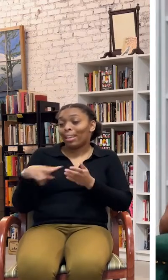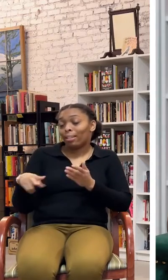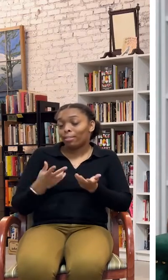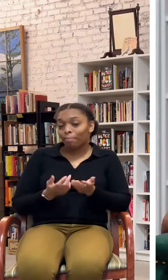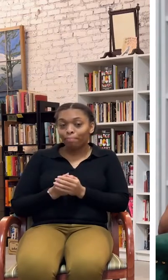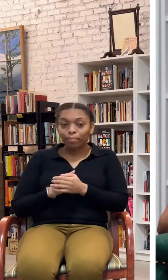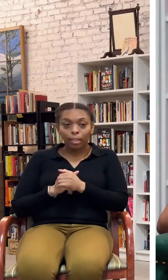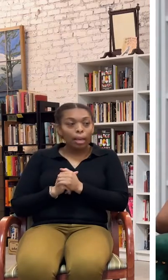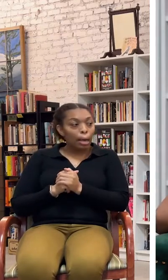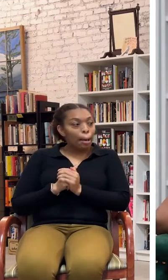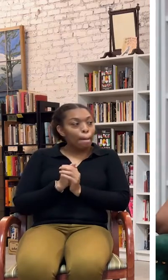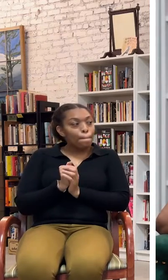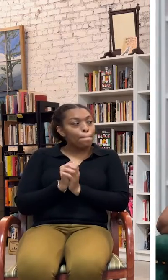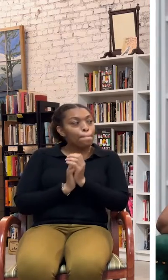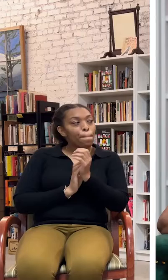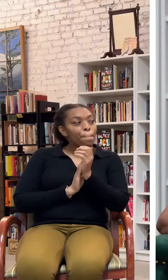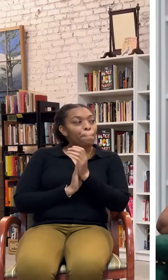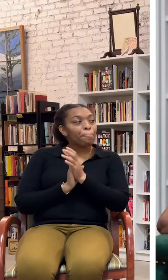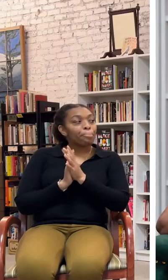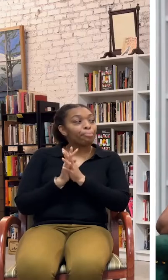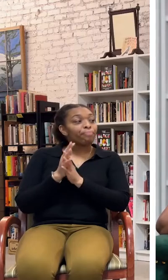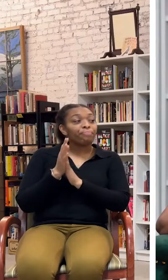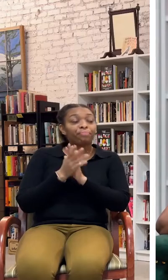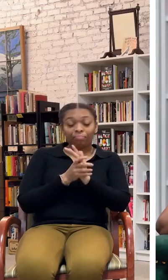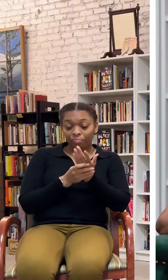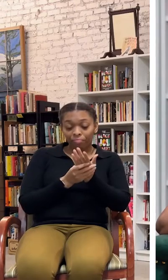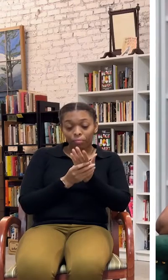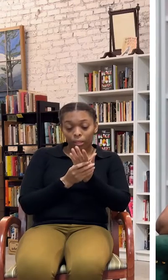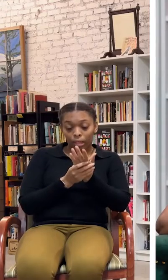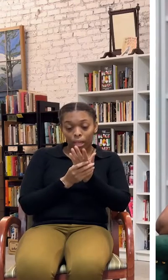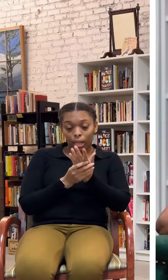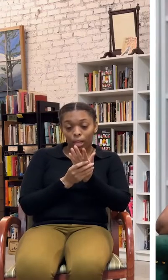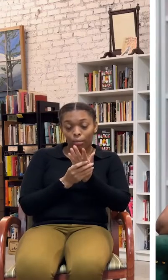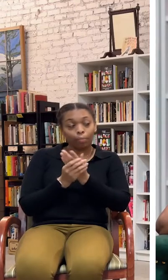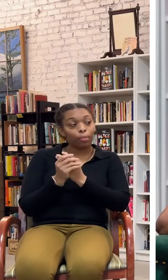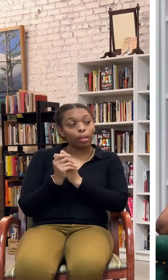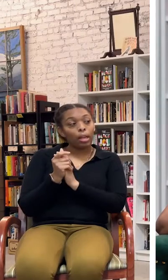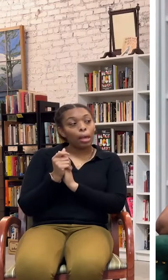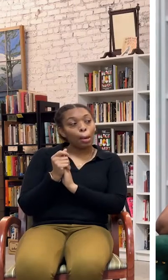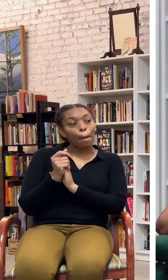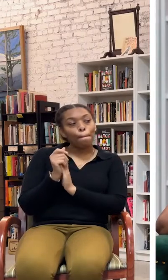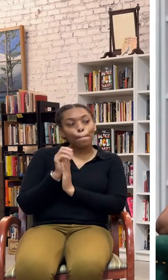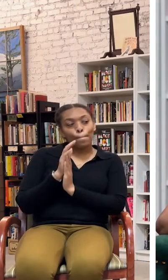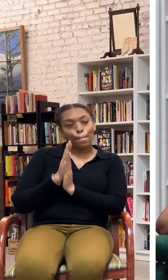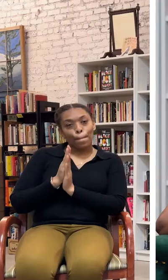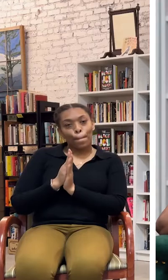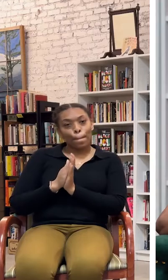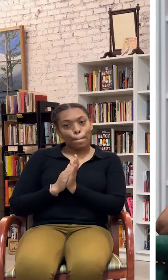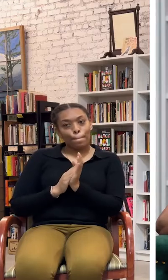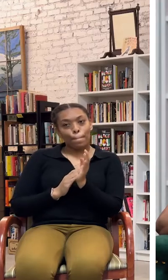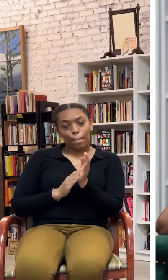you know. I love it. Okay, so I'm going to ask you to please indulge me. I